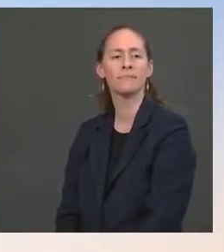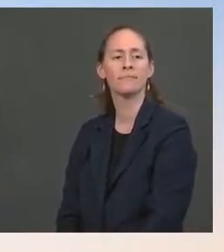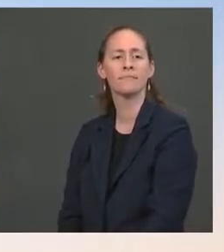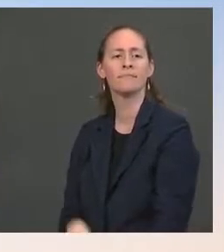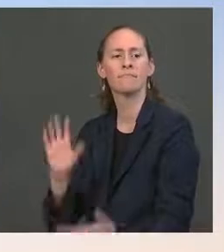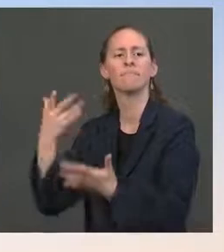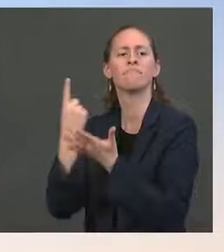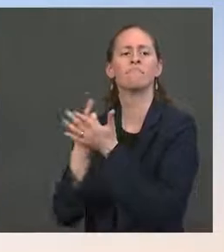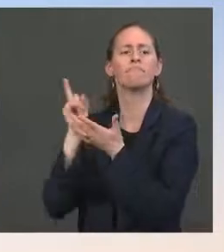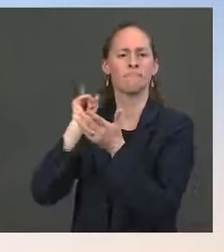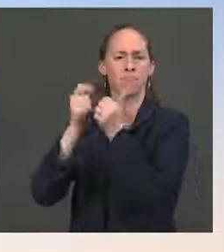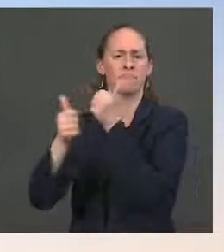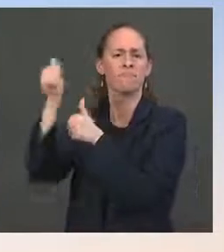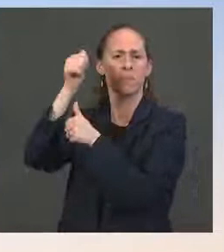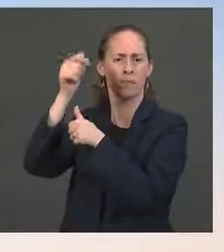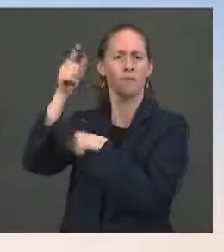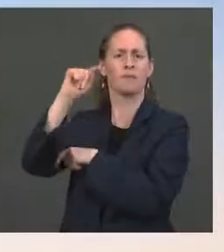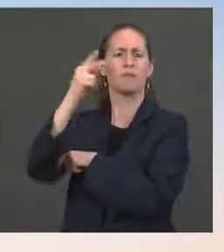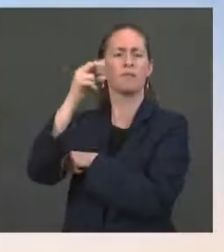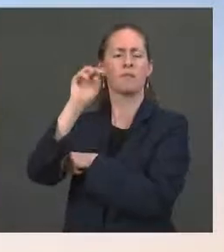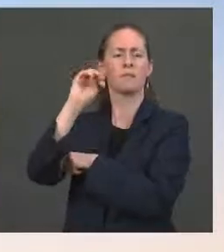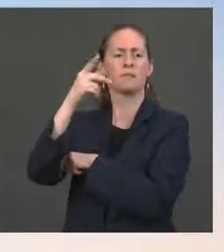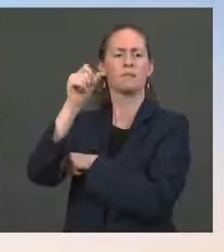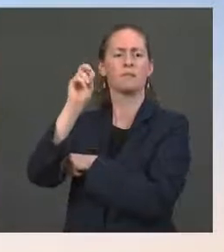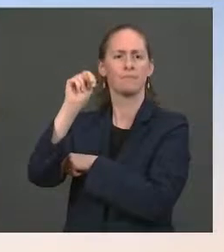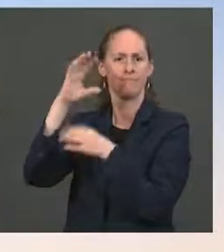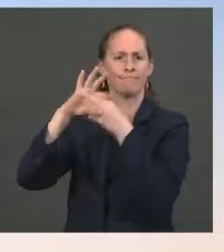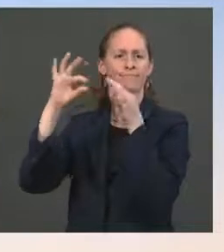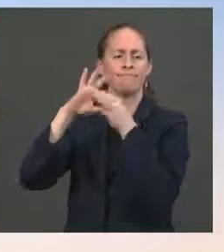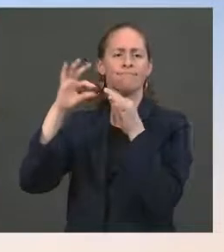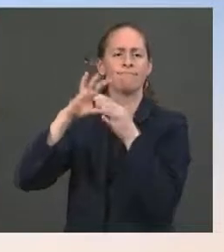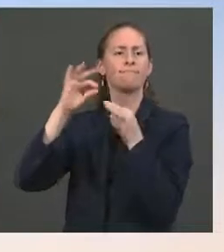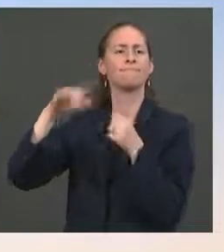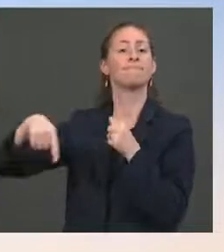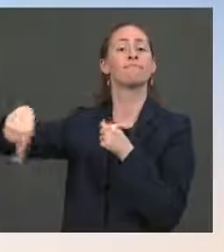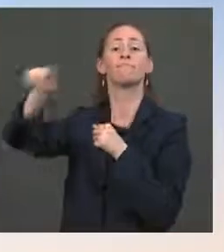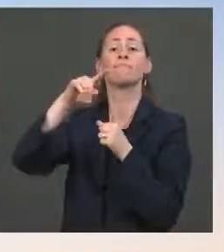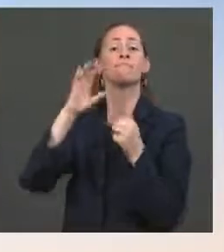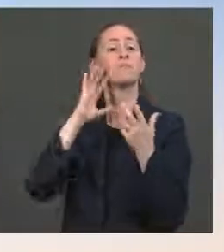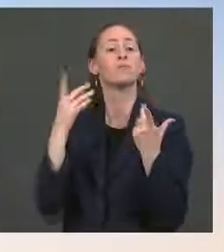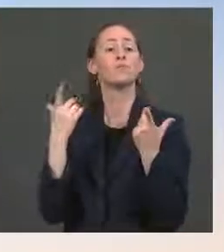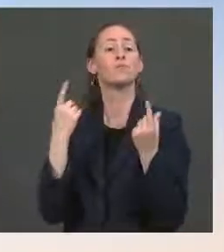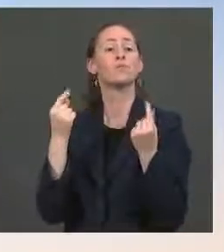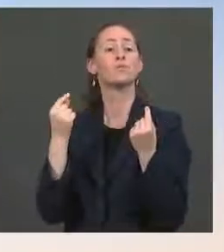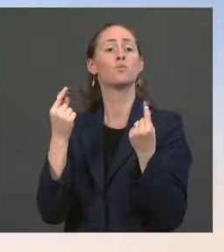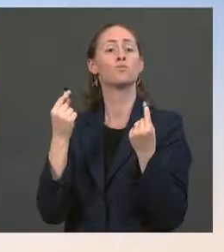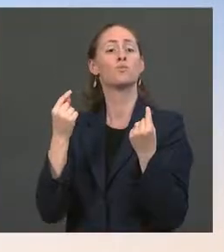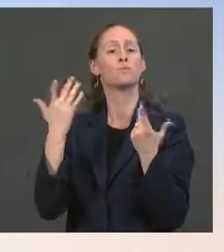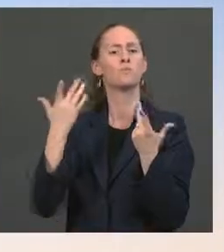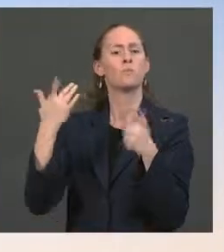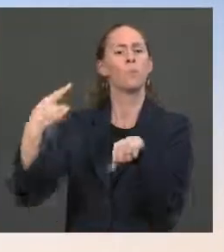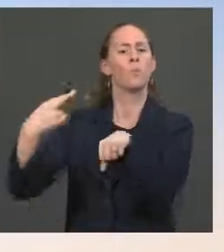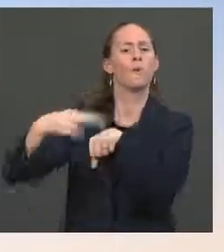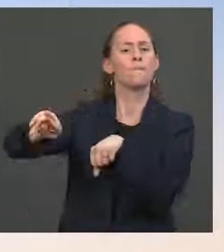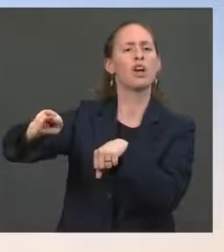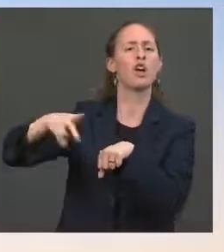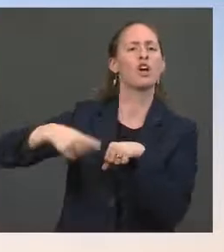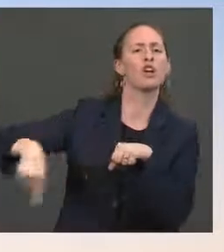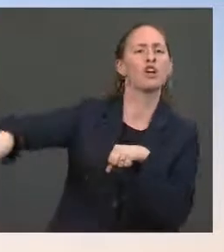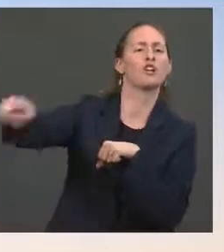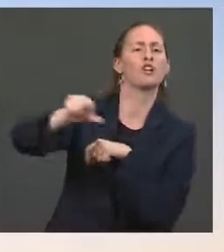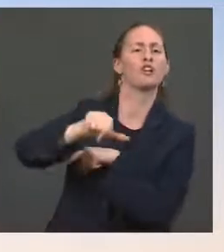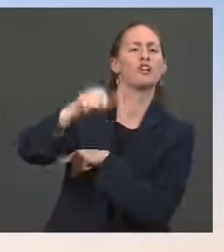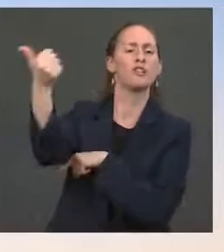that his committee would be making referrals for criminal contempt in the event that Trump administration